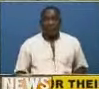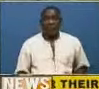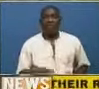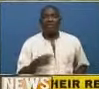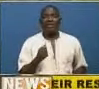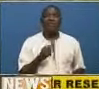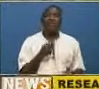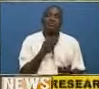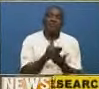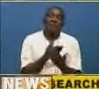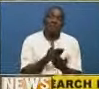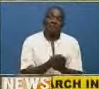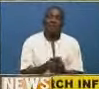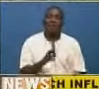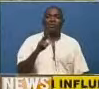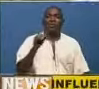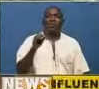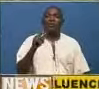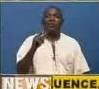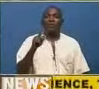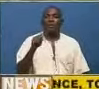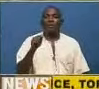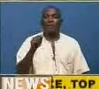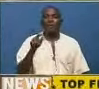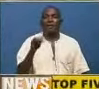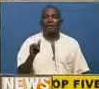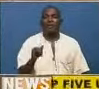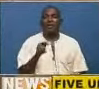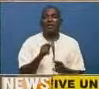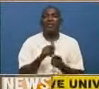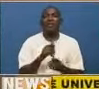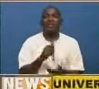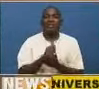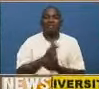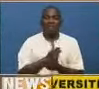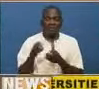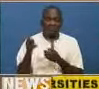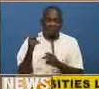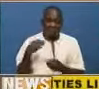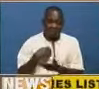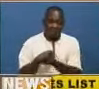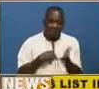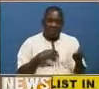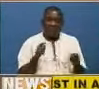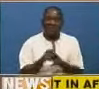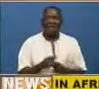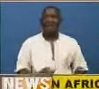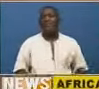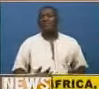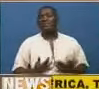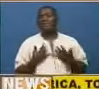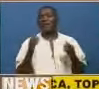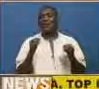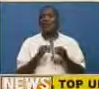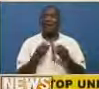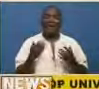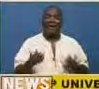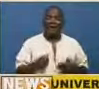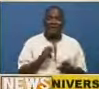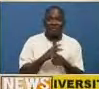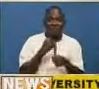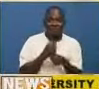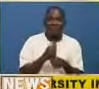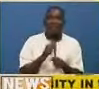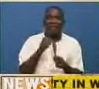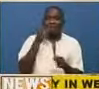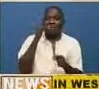it's a best switcher, roaches for Mwabaye, pipe no Amayen. Some community members also expressed their appreciation for the project